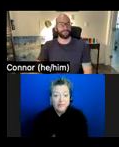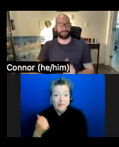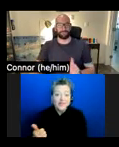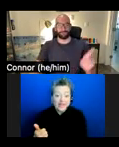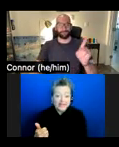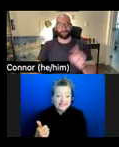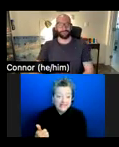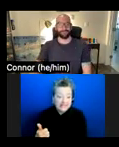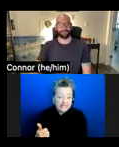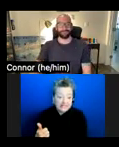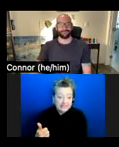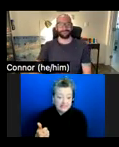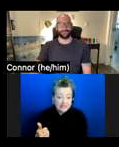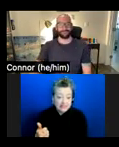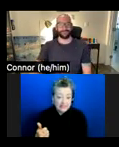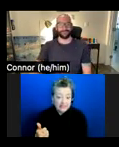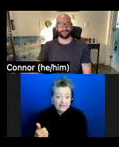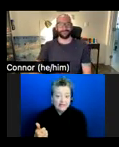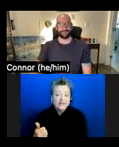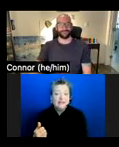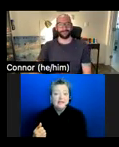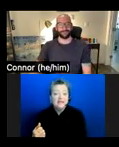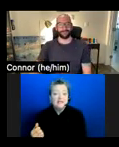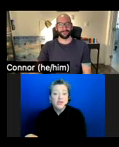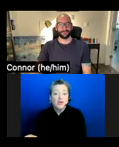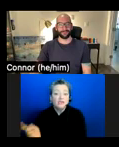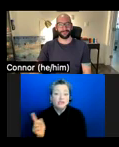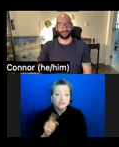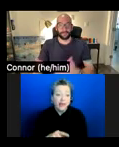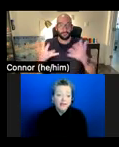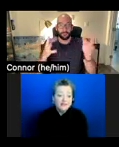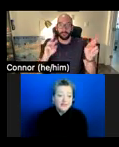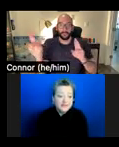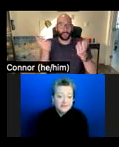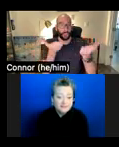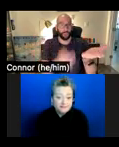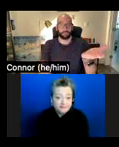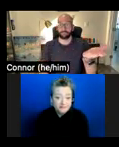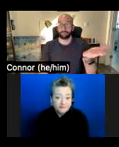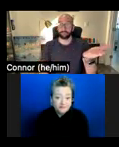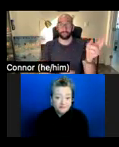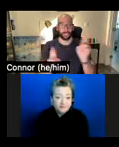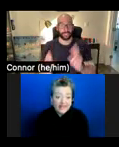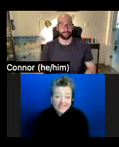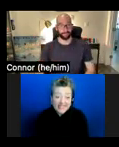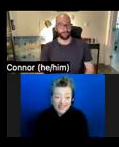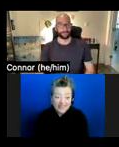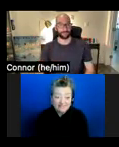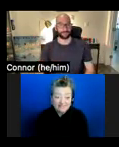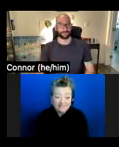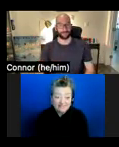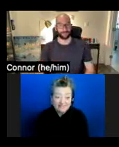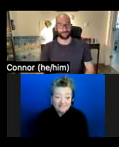and I remember that I hadn't sent it. So I go to draft and it's